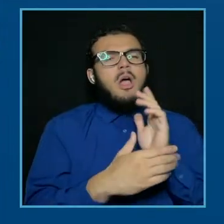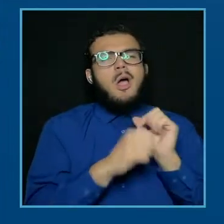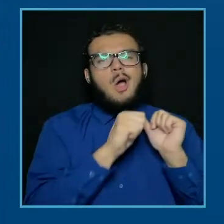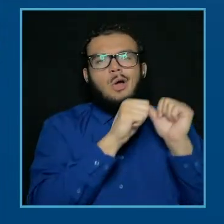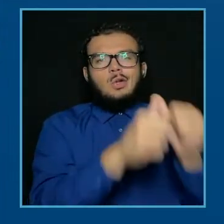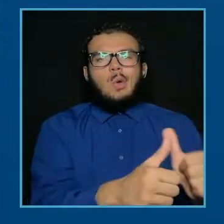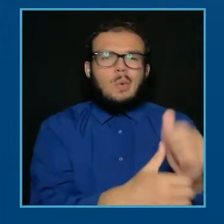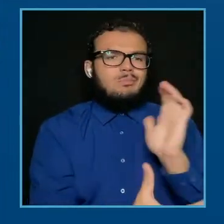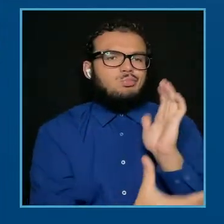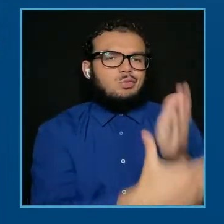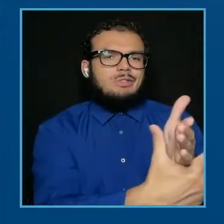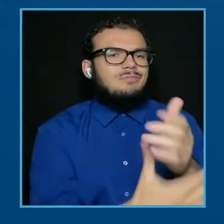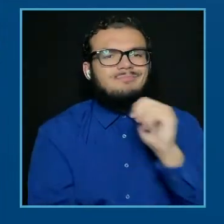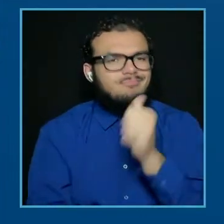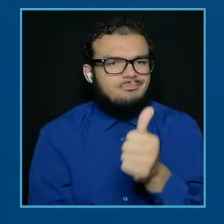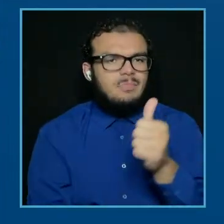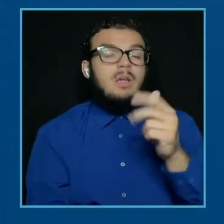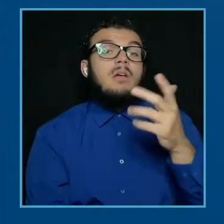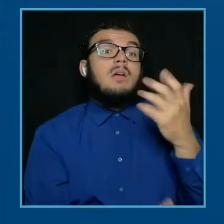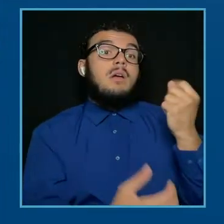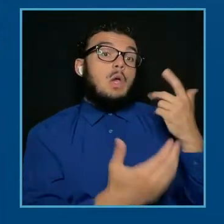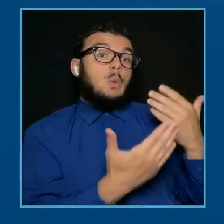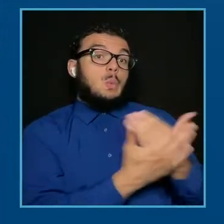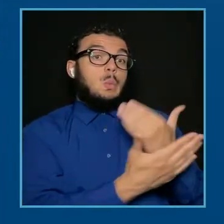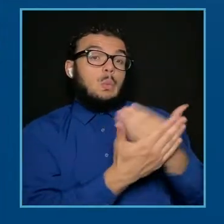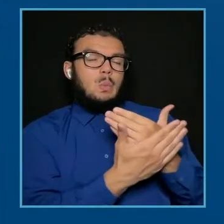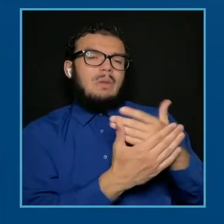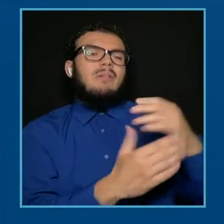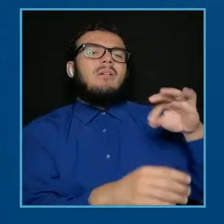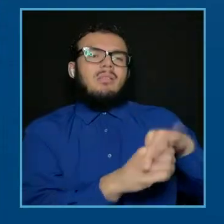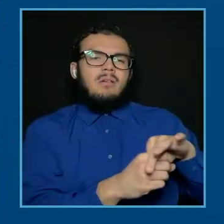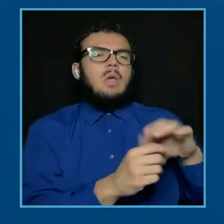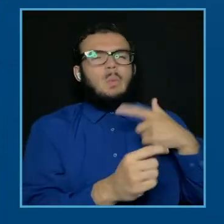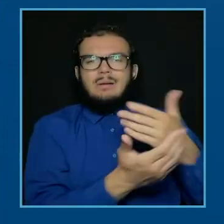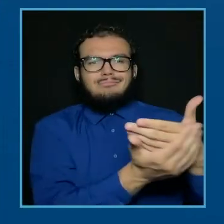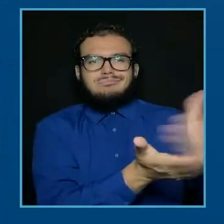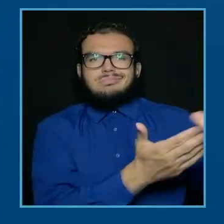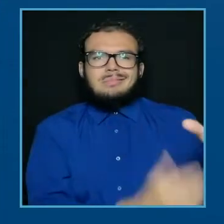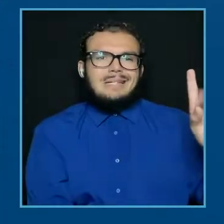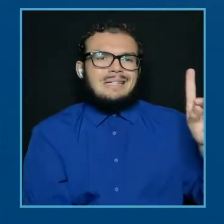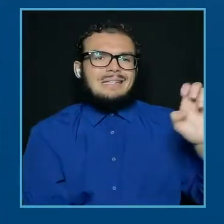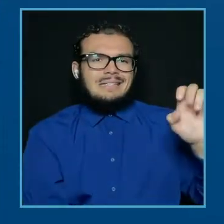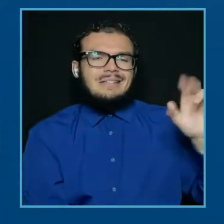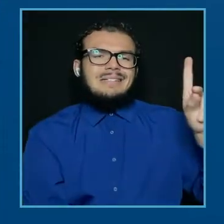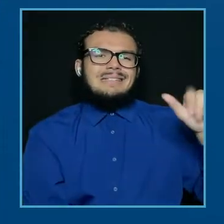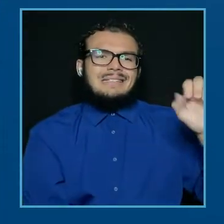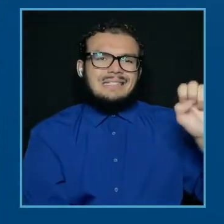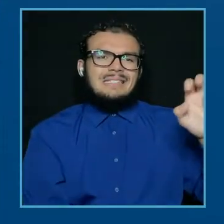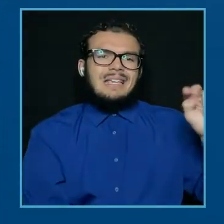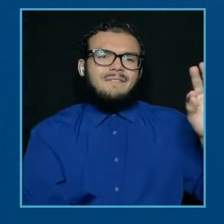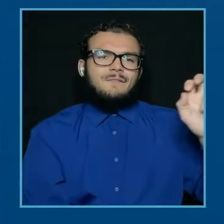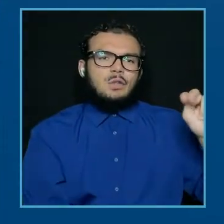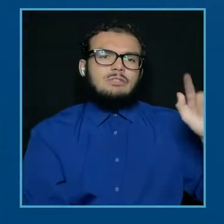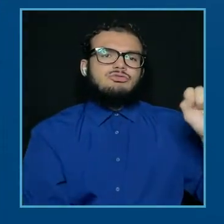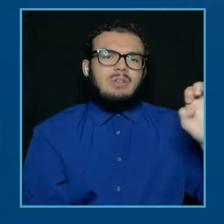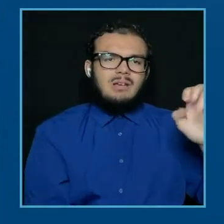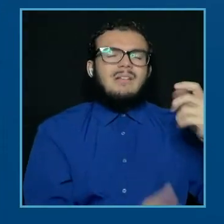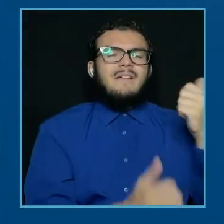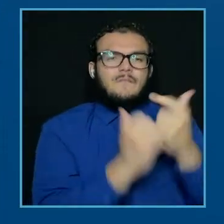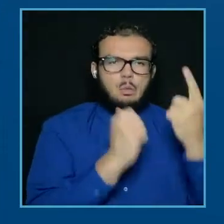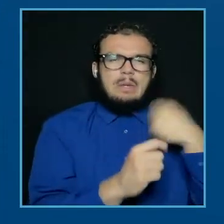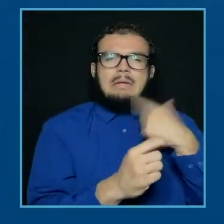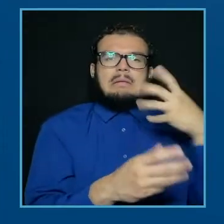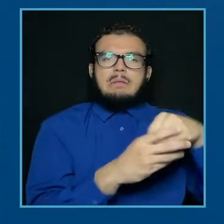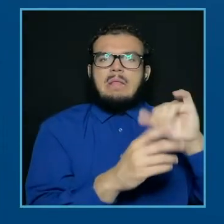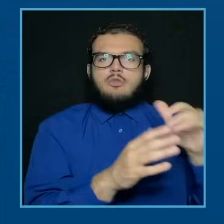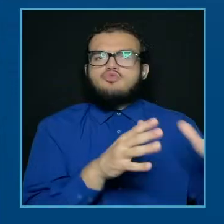any new election would disenfranchise everybody who was in that campaign and in that room. And so therefore